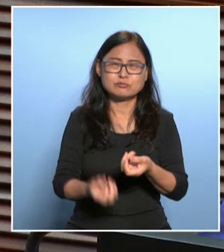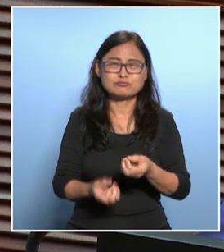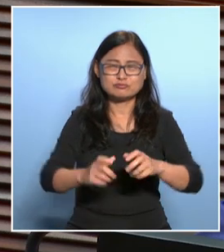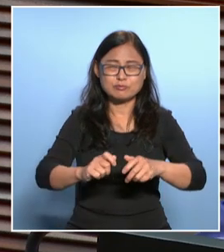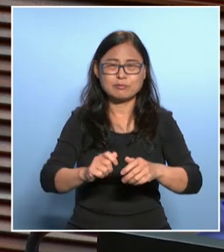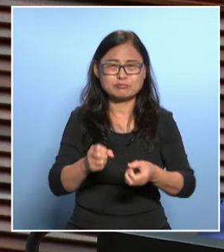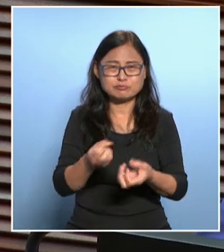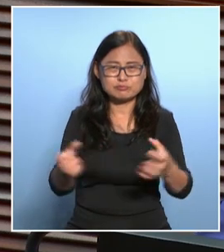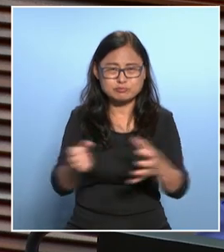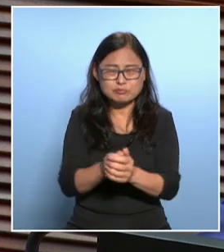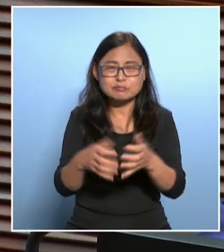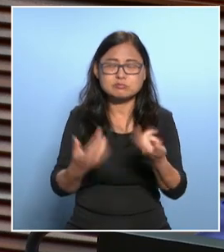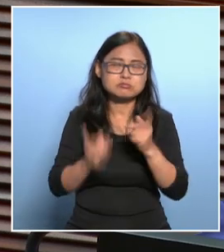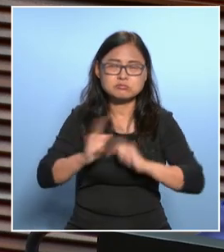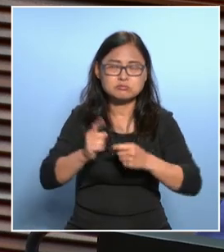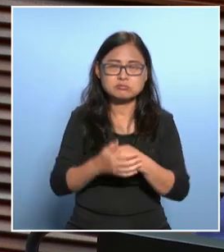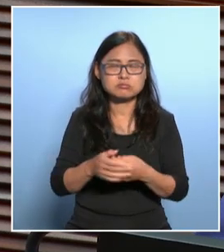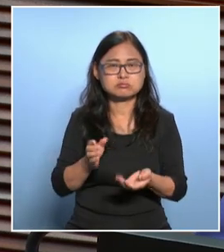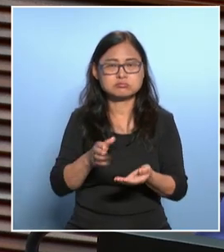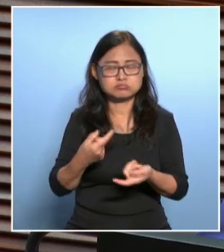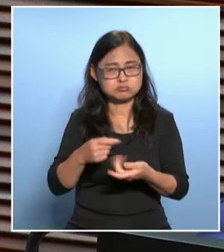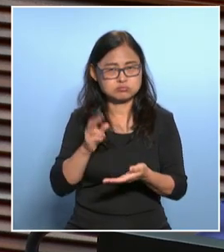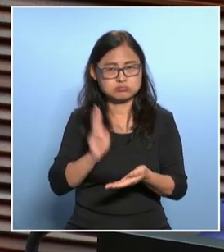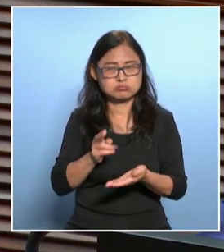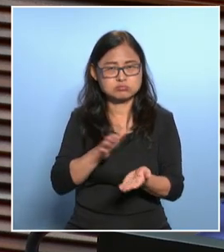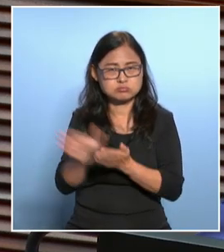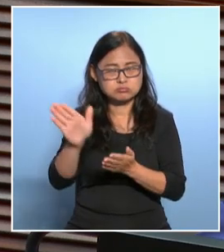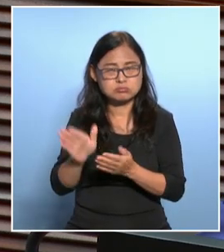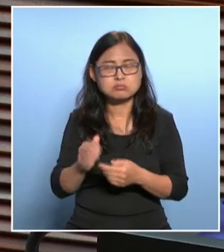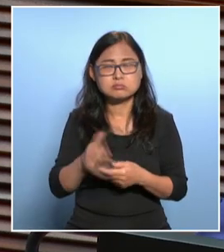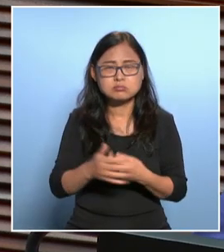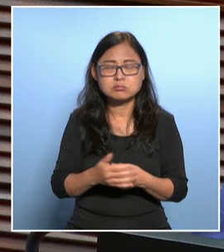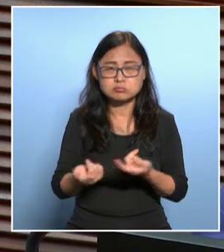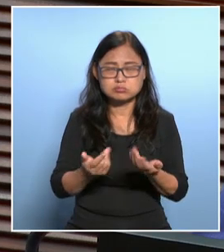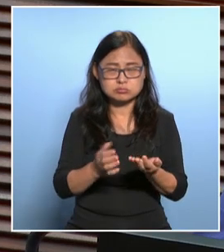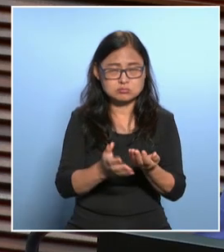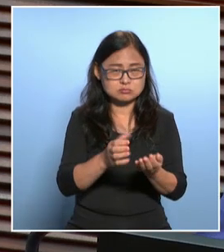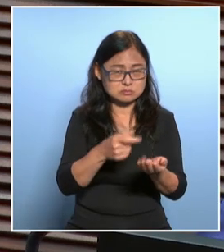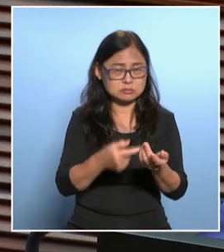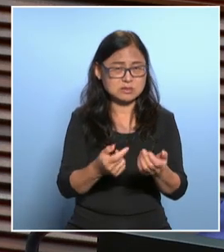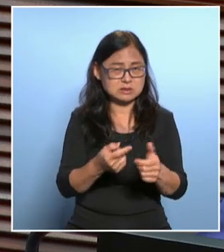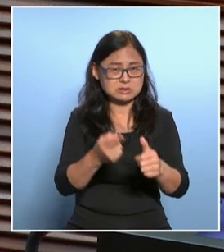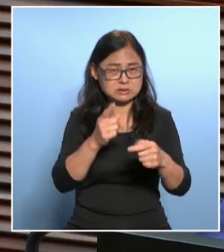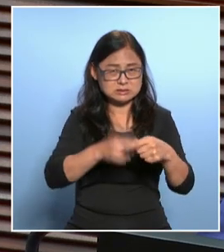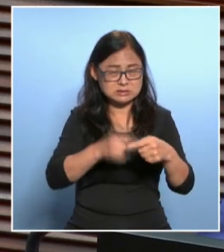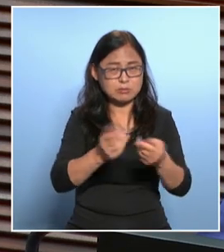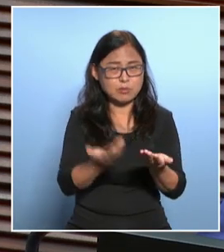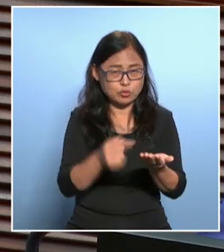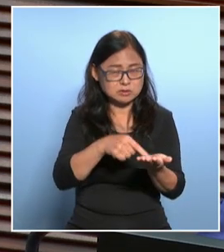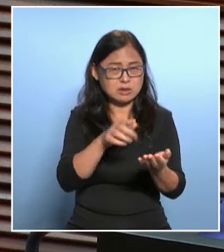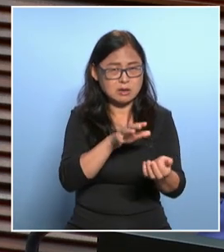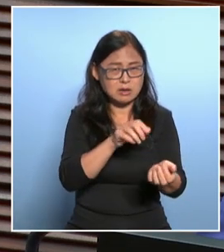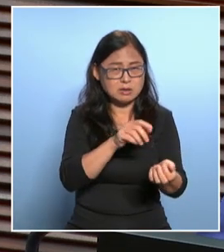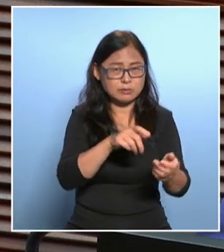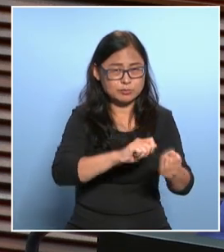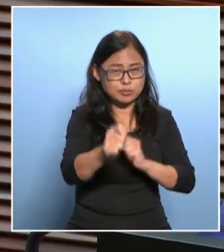the patient can cancel or revoke the AMD at will. If they have